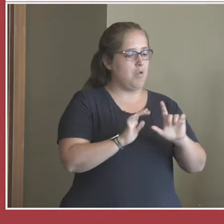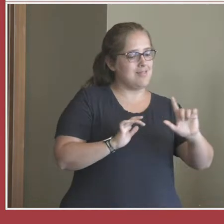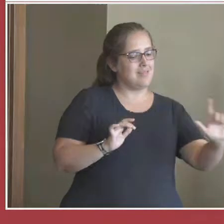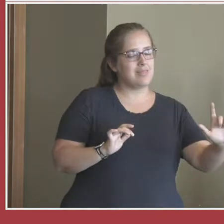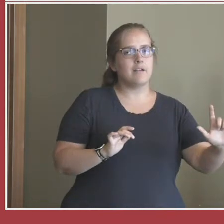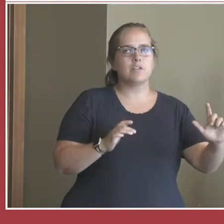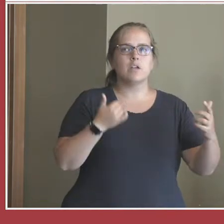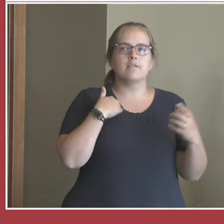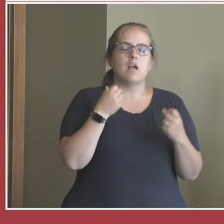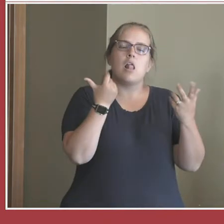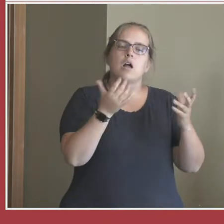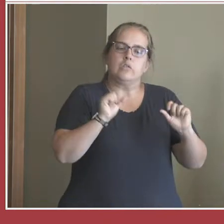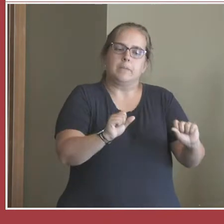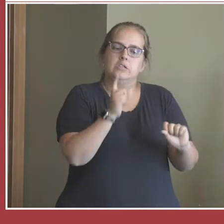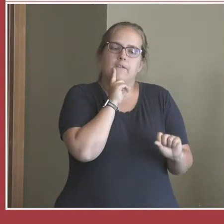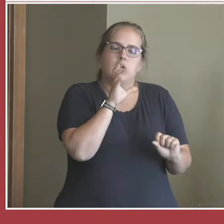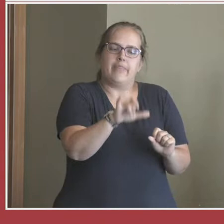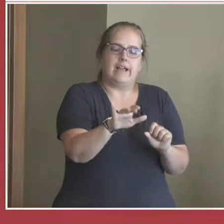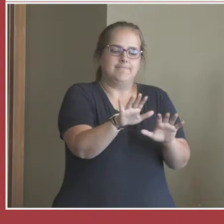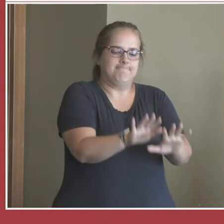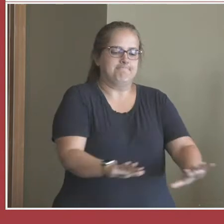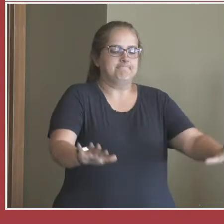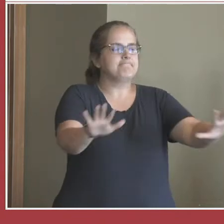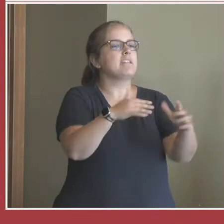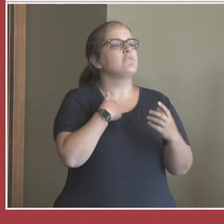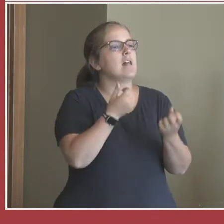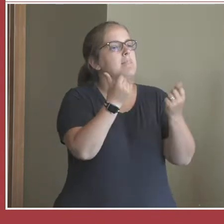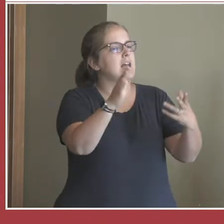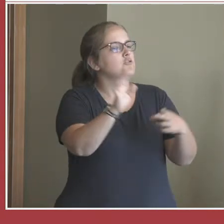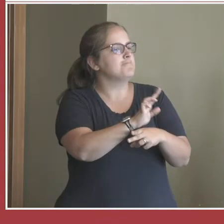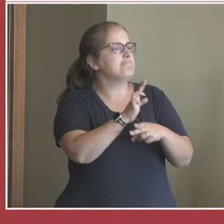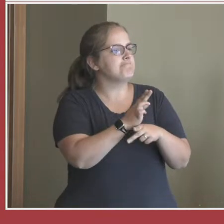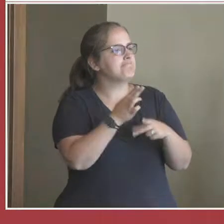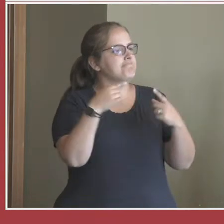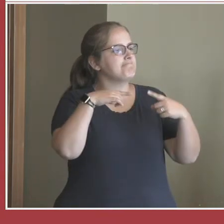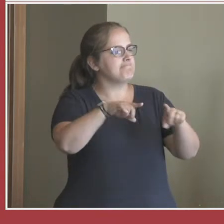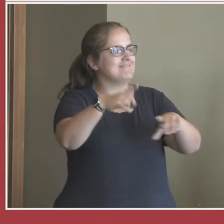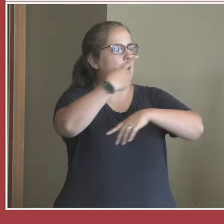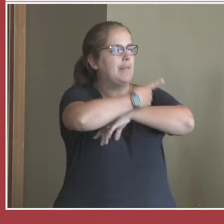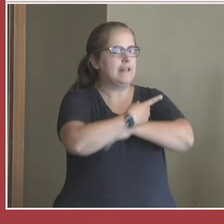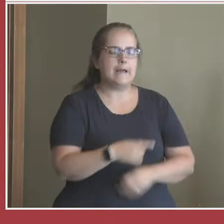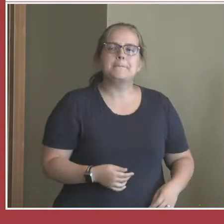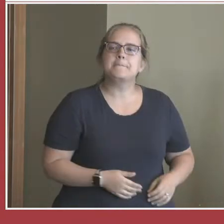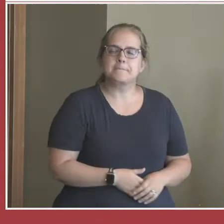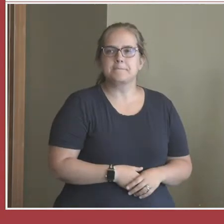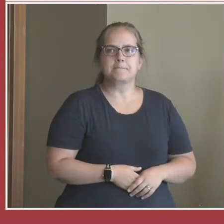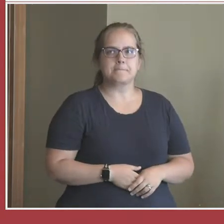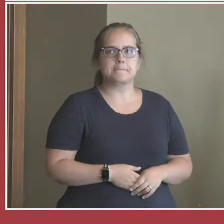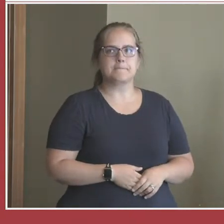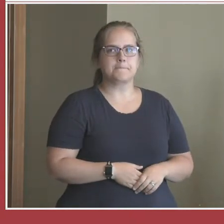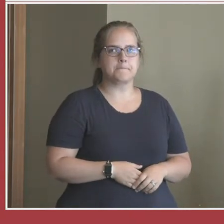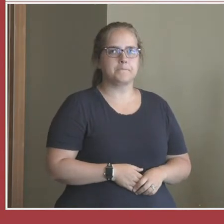so there's lots of potential for that space to have lots of uses throughout the day.